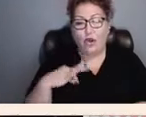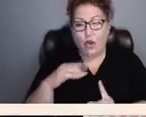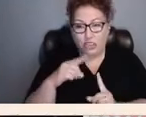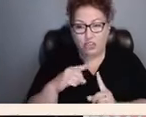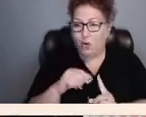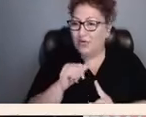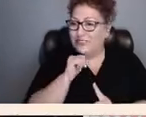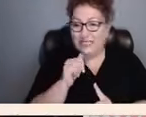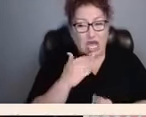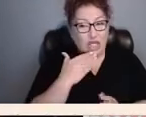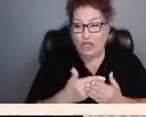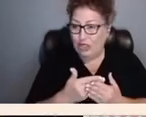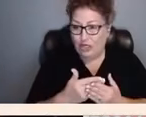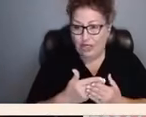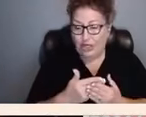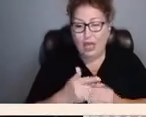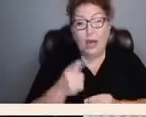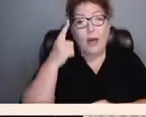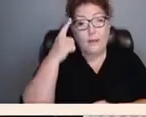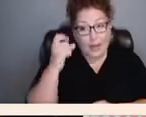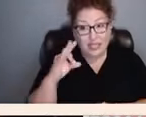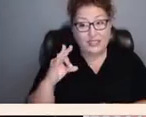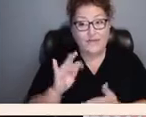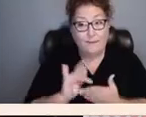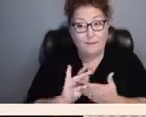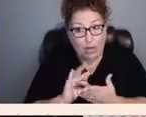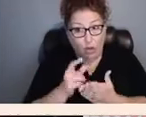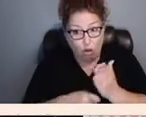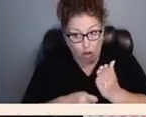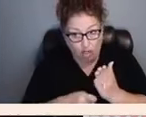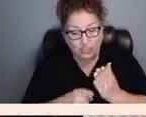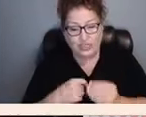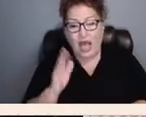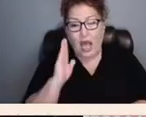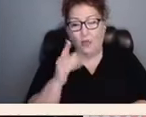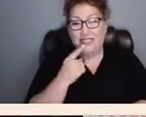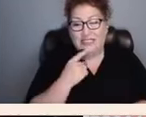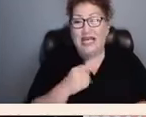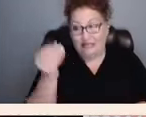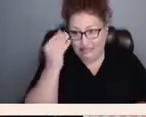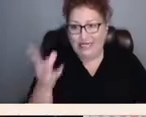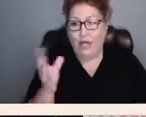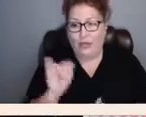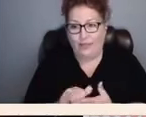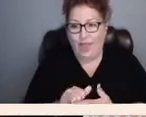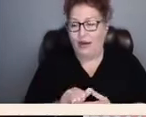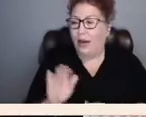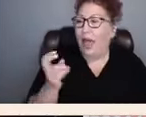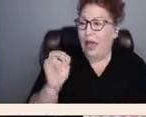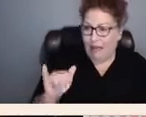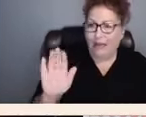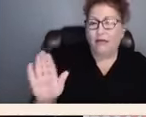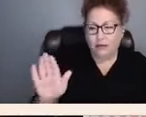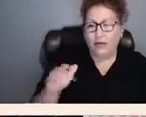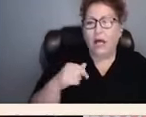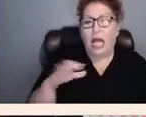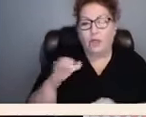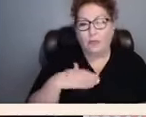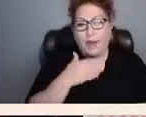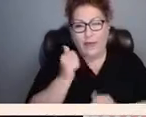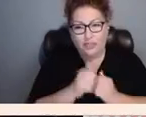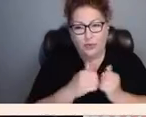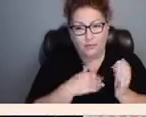shape because of medical costs, I would say that to them. Say, hey, I do my best with my bills. I'm an